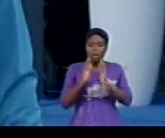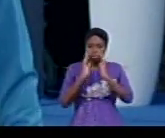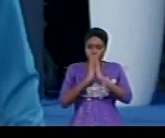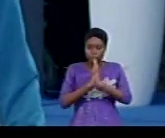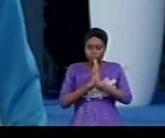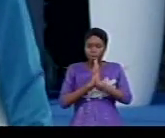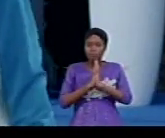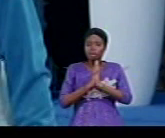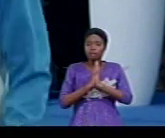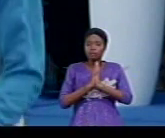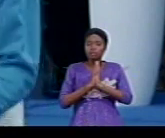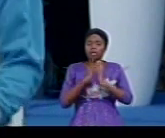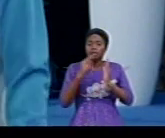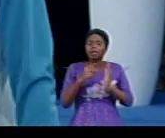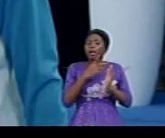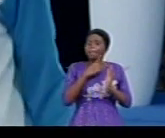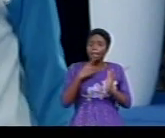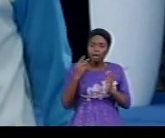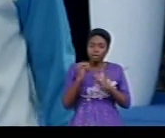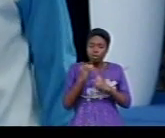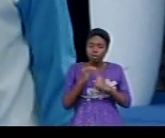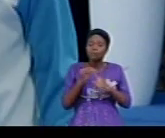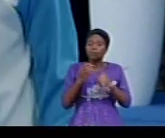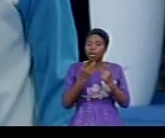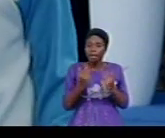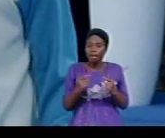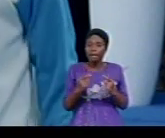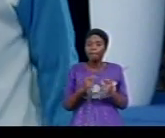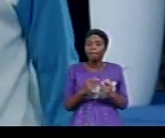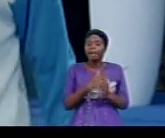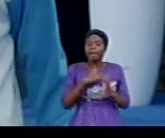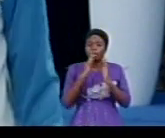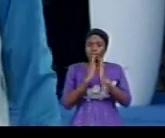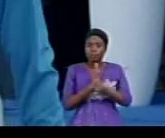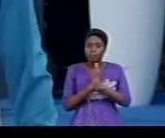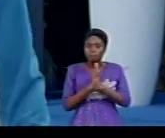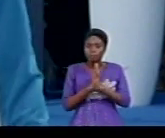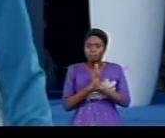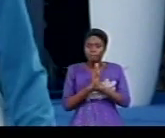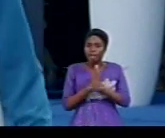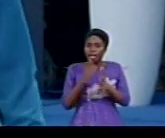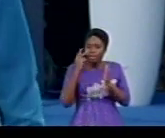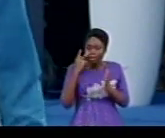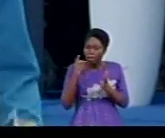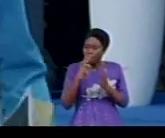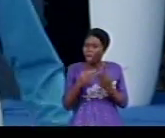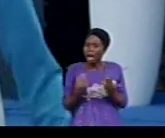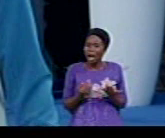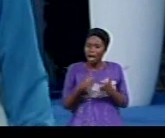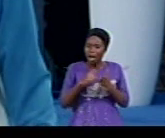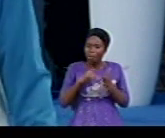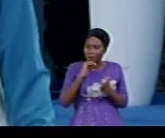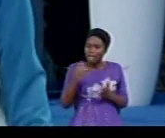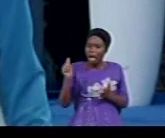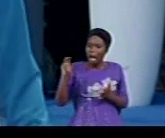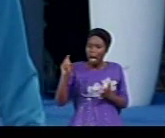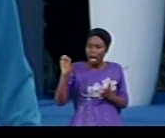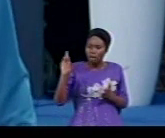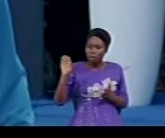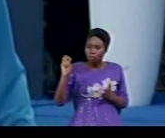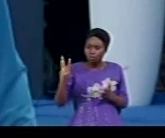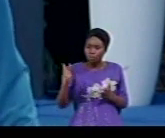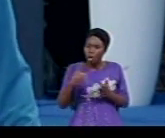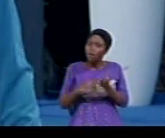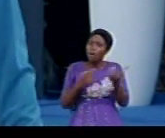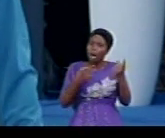my former state pastor in the Delta, Saba, he saw me, say, Andrew, what is happening? The way you are looking, I said, sir, I've been in